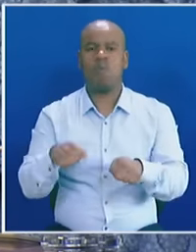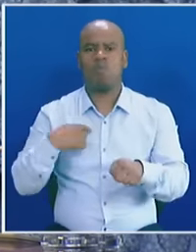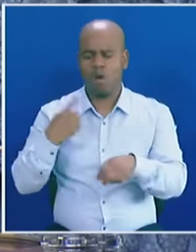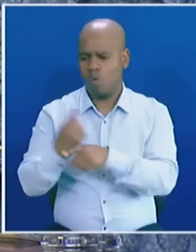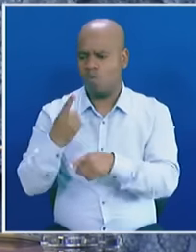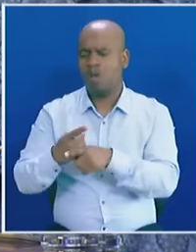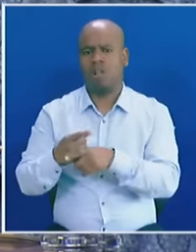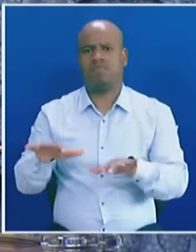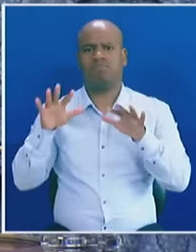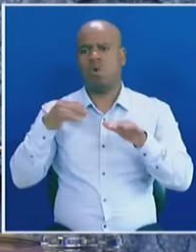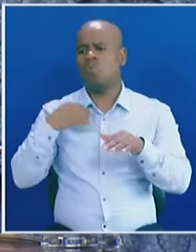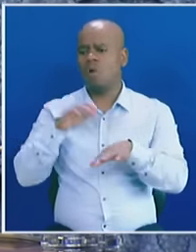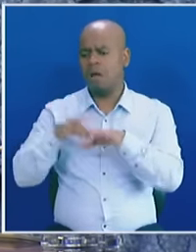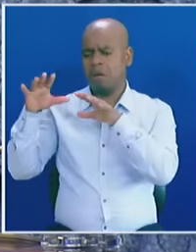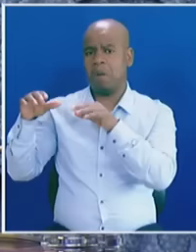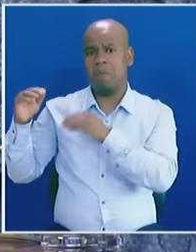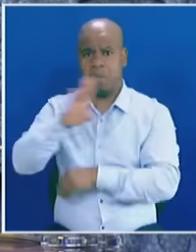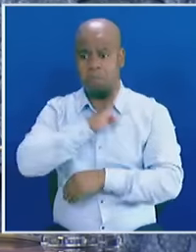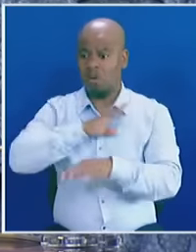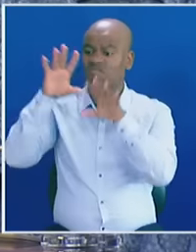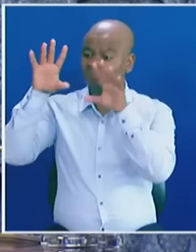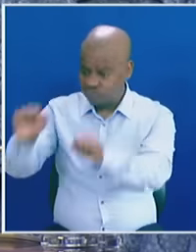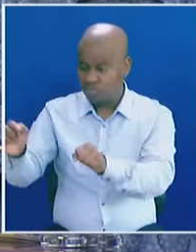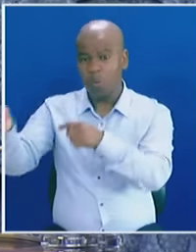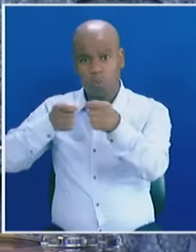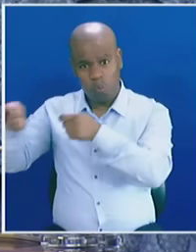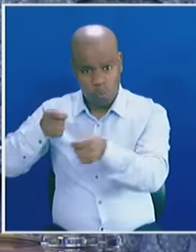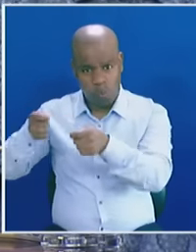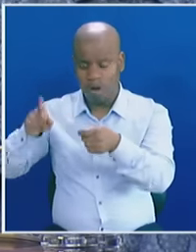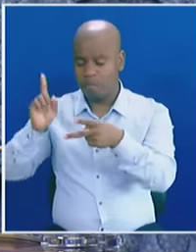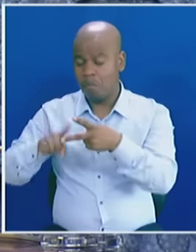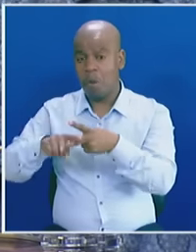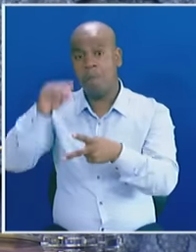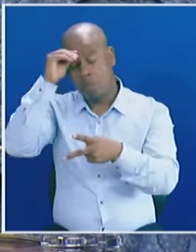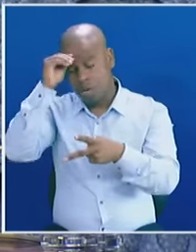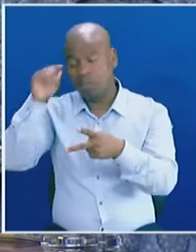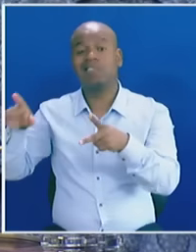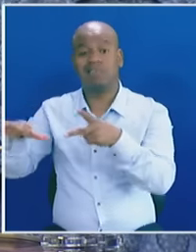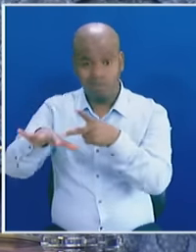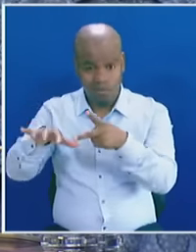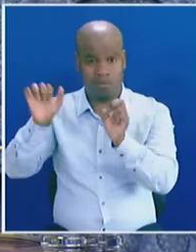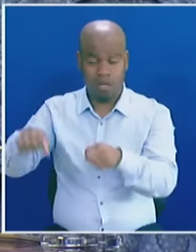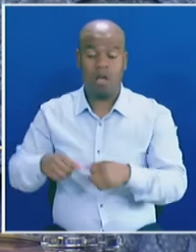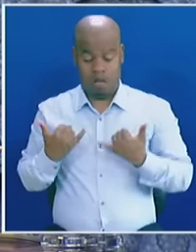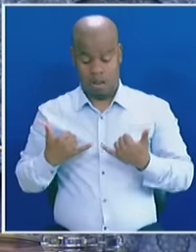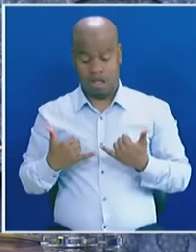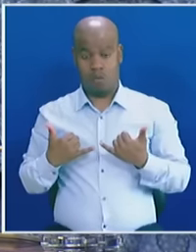paranoia, militarization of the state, and police state. As we speak